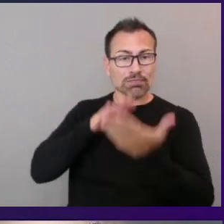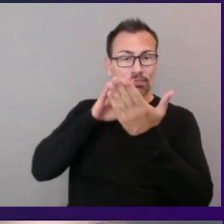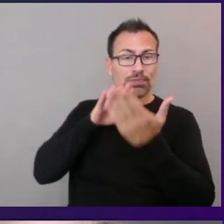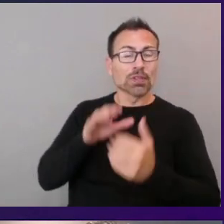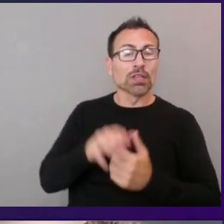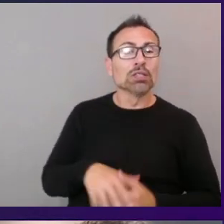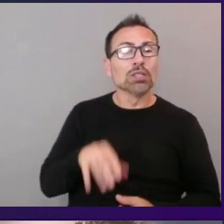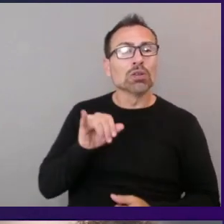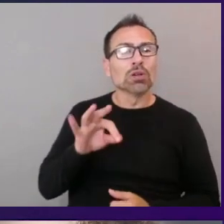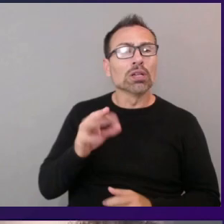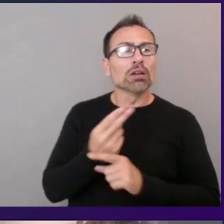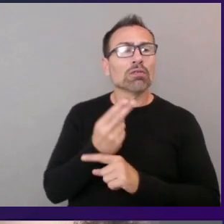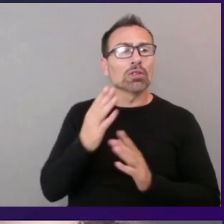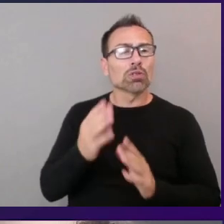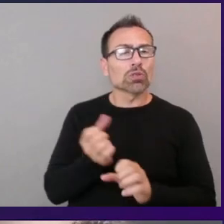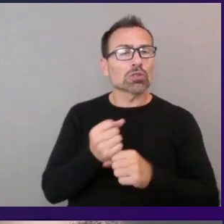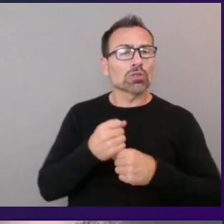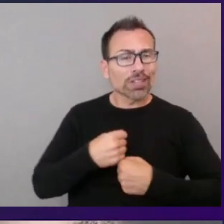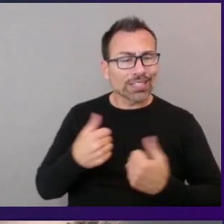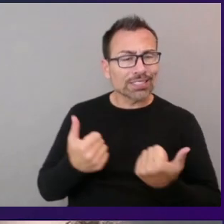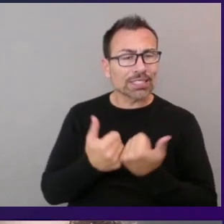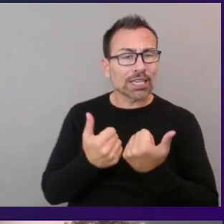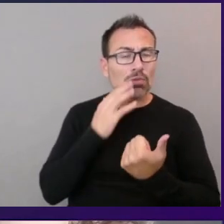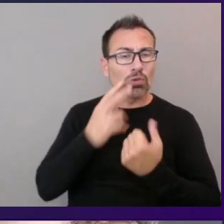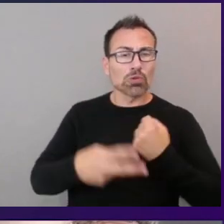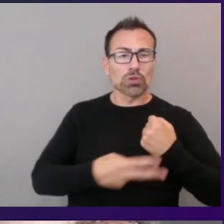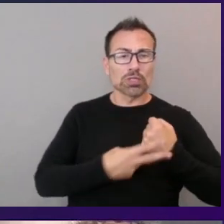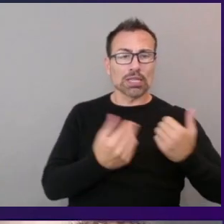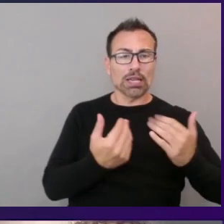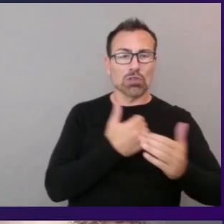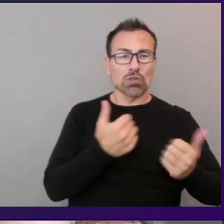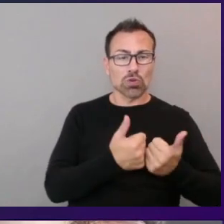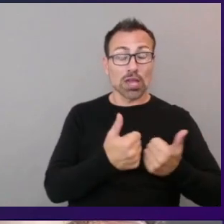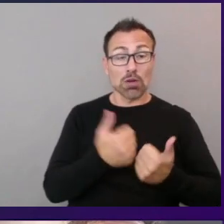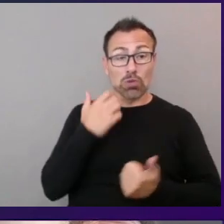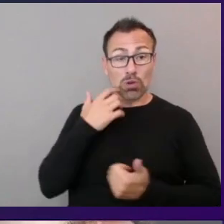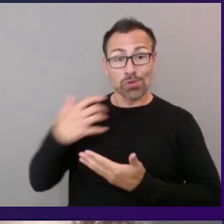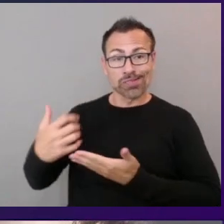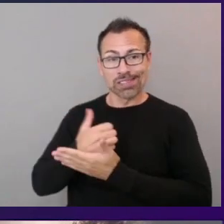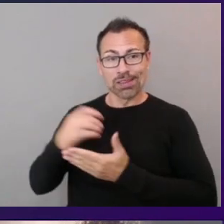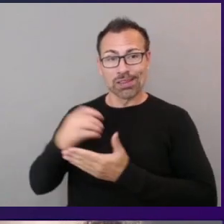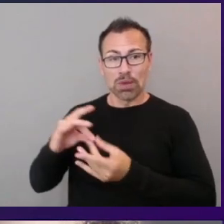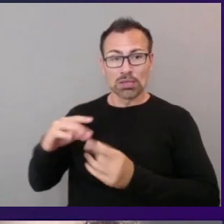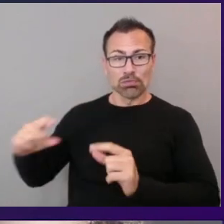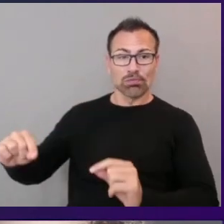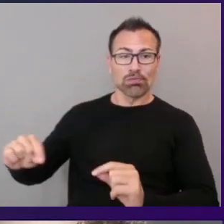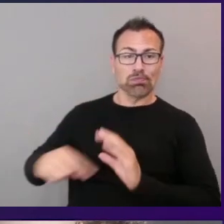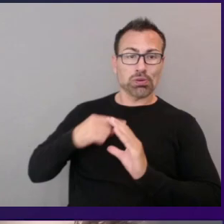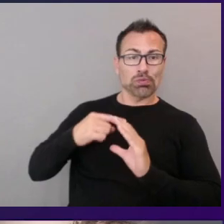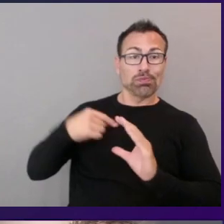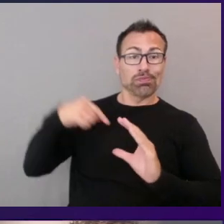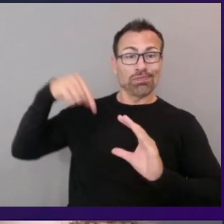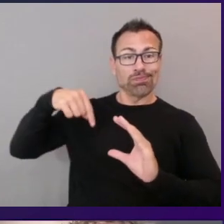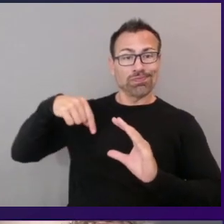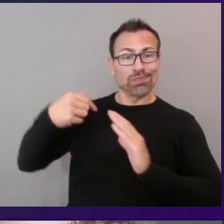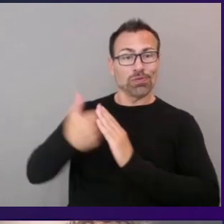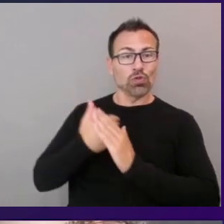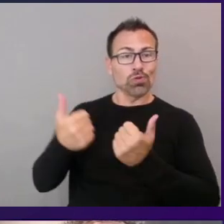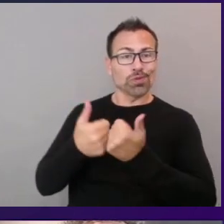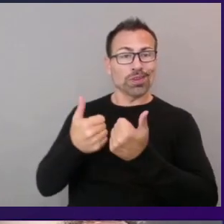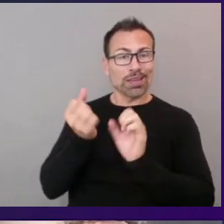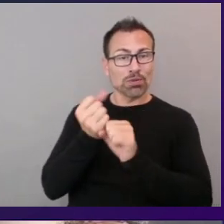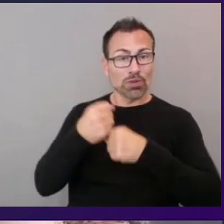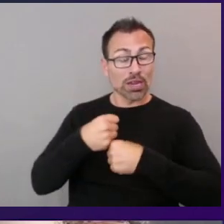will save a new game, we will receive the message that a new game has been created, and we can add that game to the